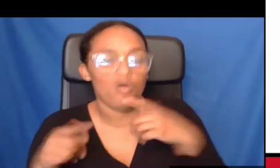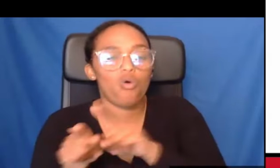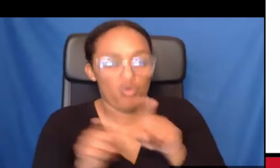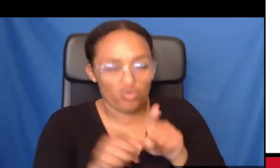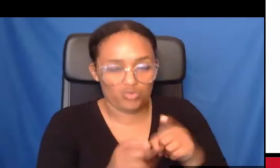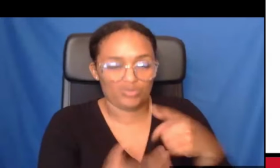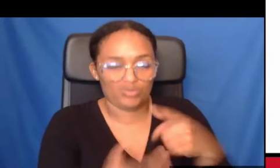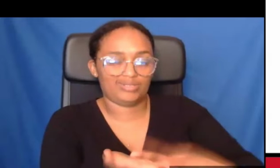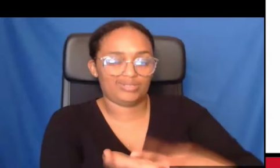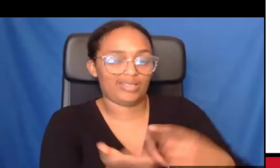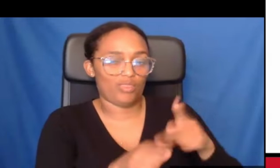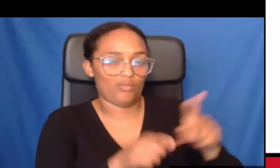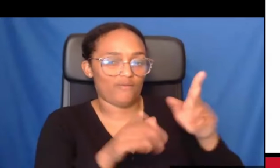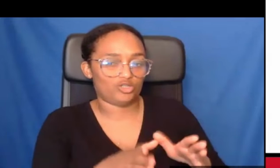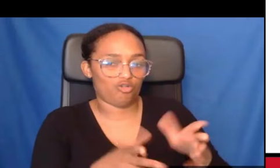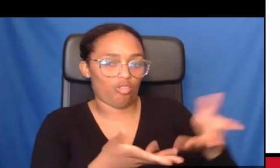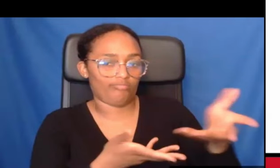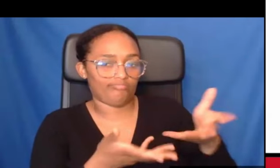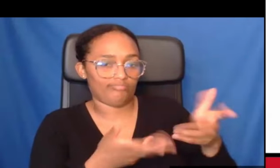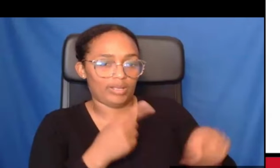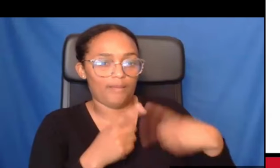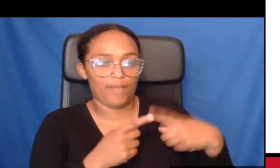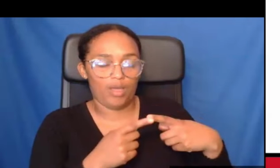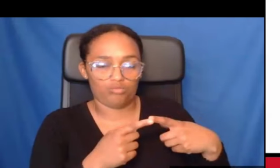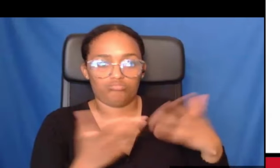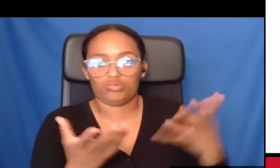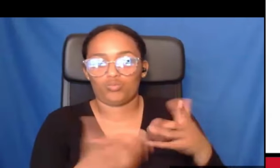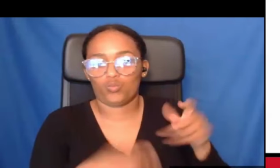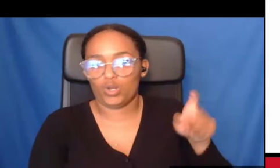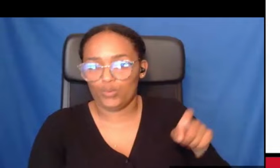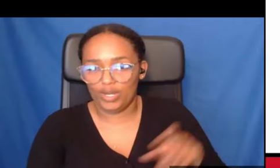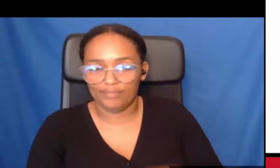talk to you about. Next slide.